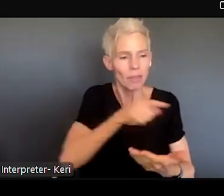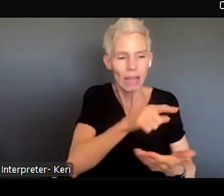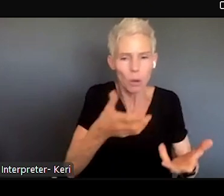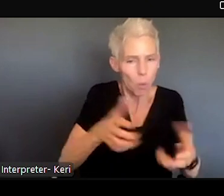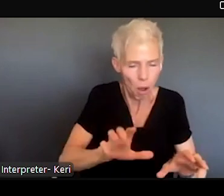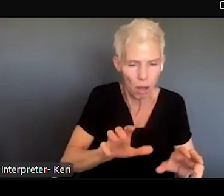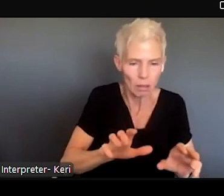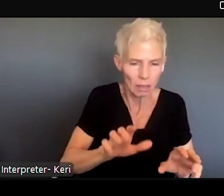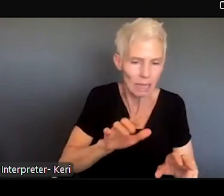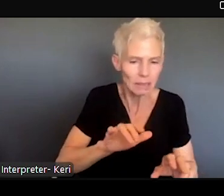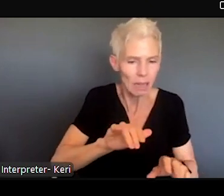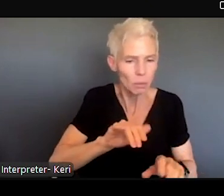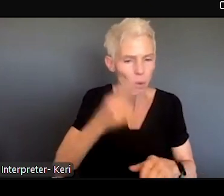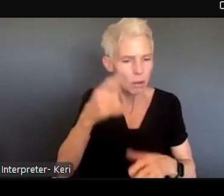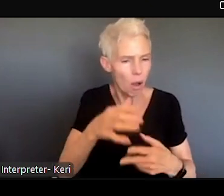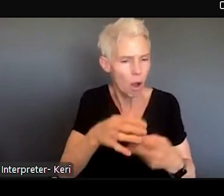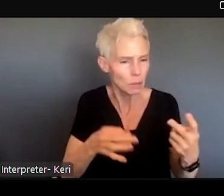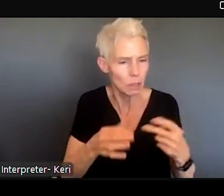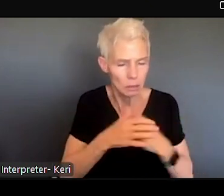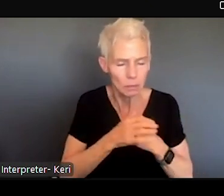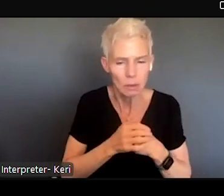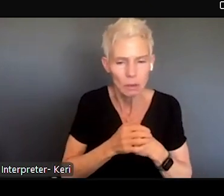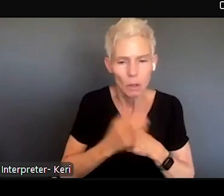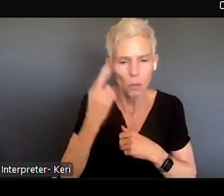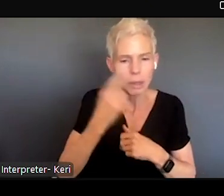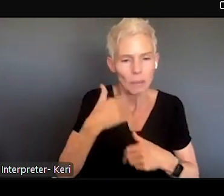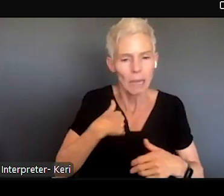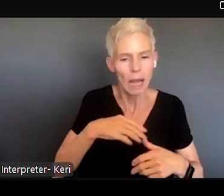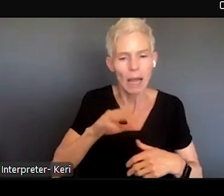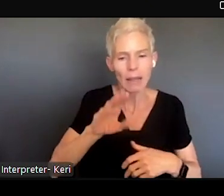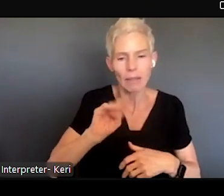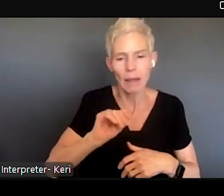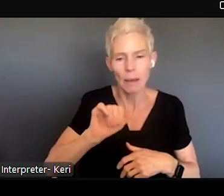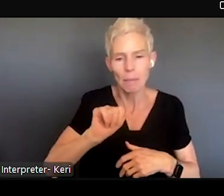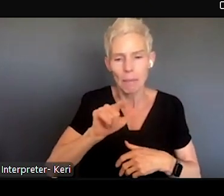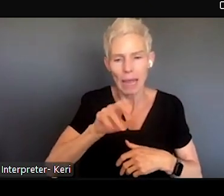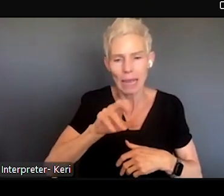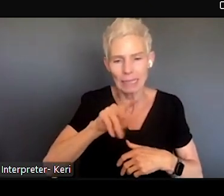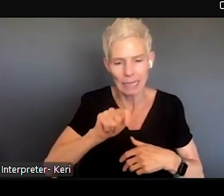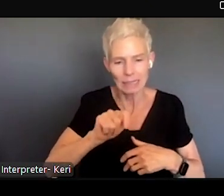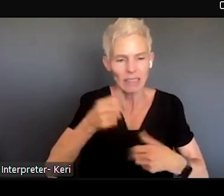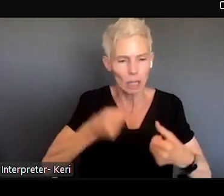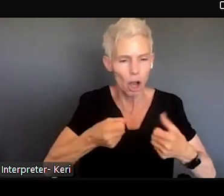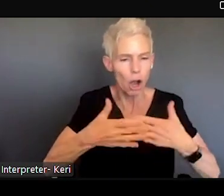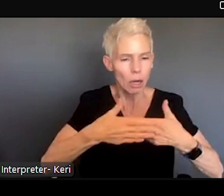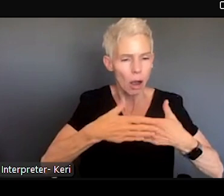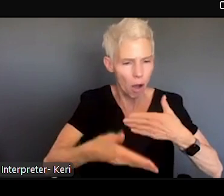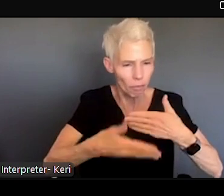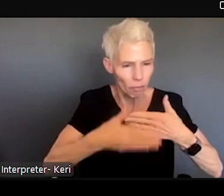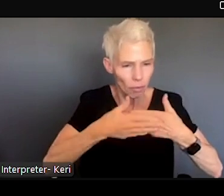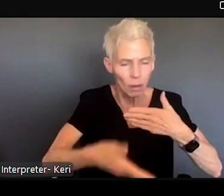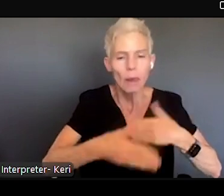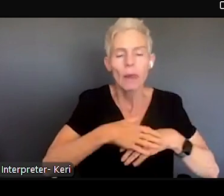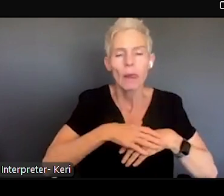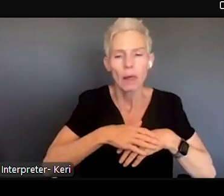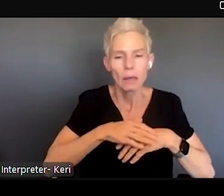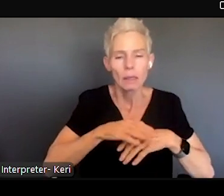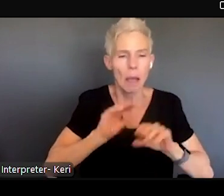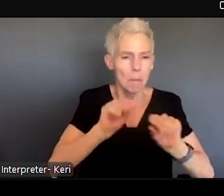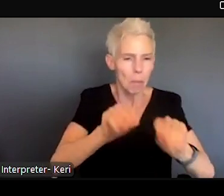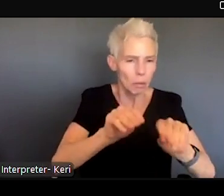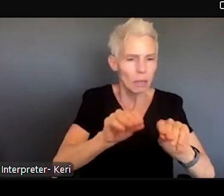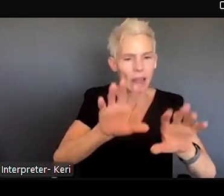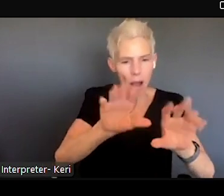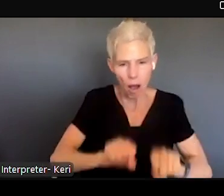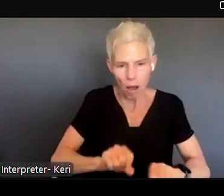Some of the things that we do as far as within our mobile crisis team, I personally